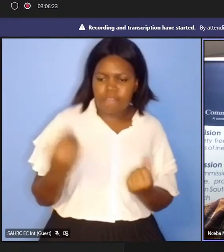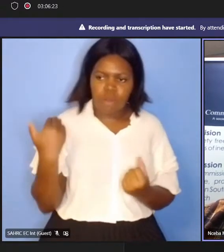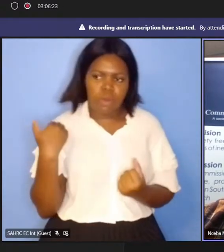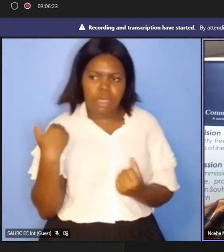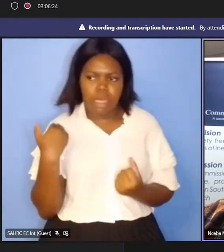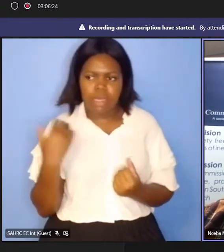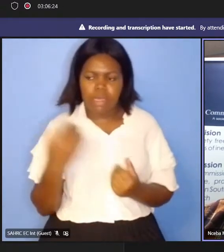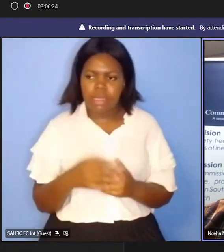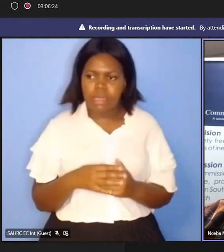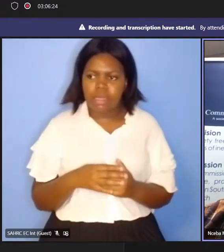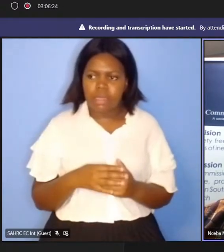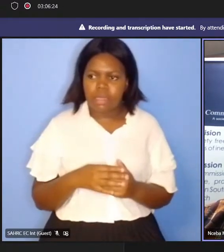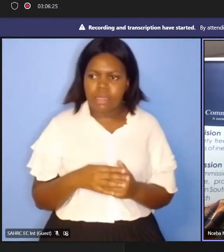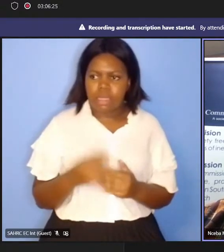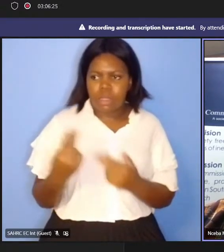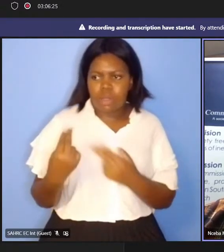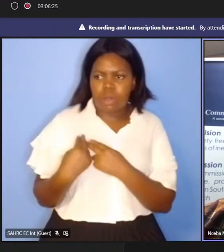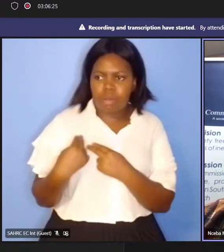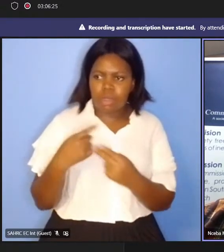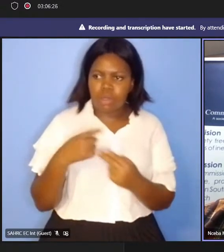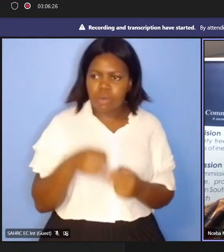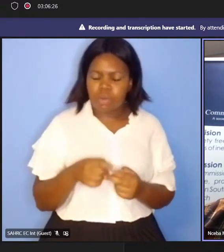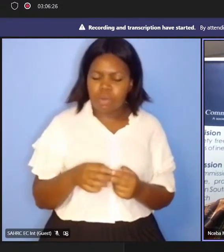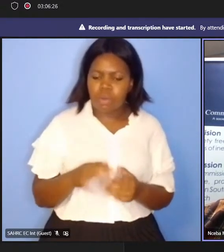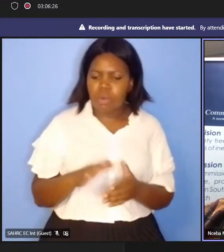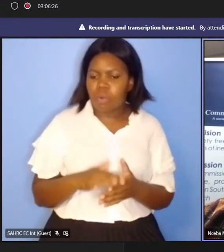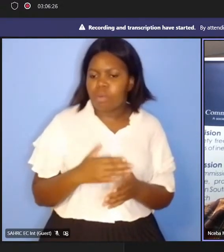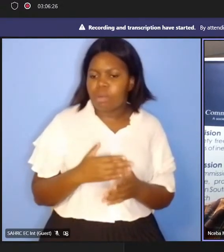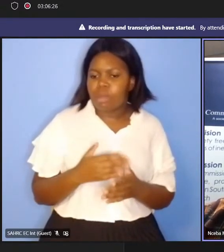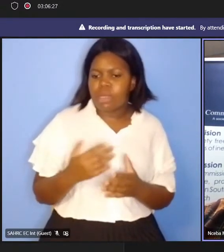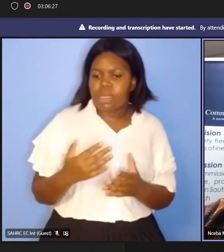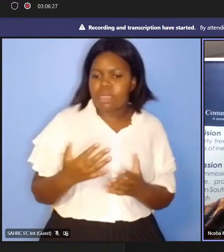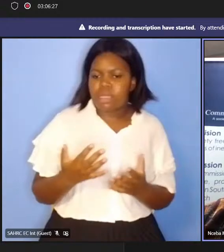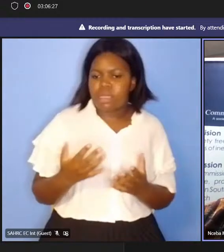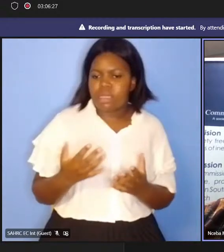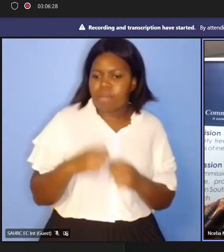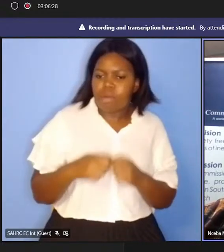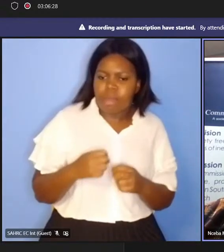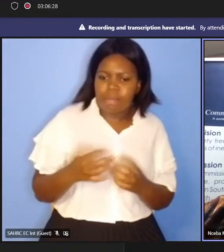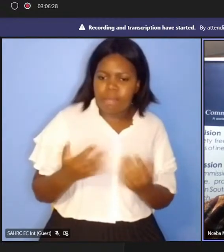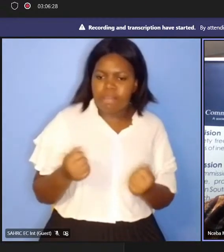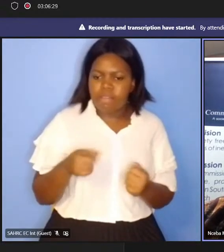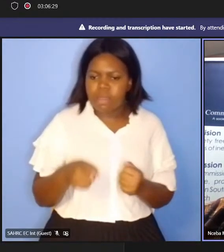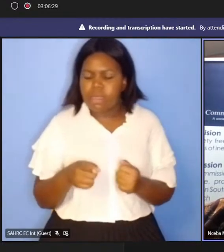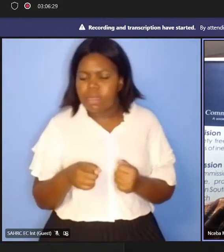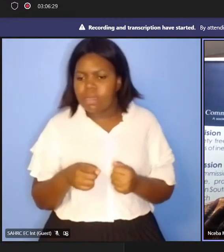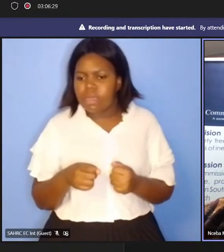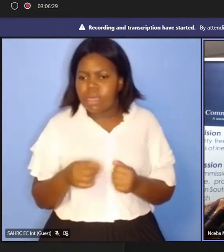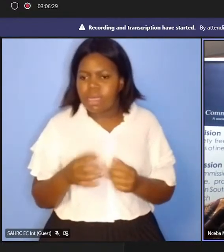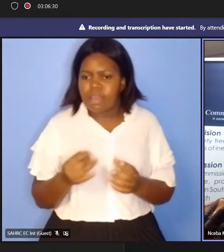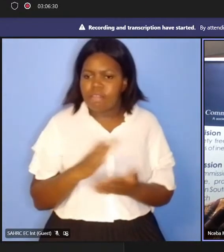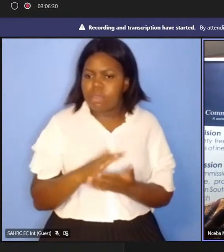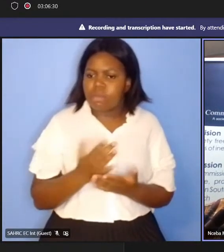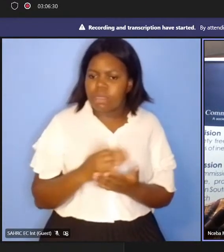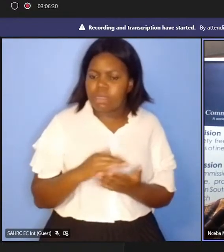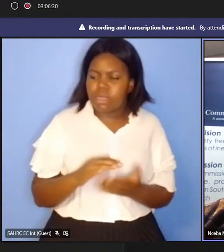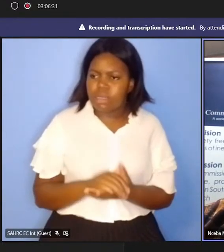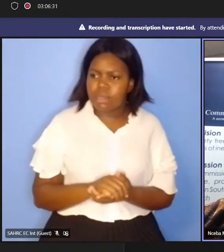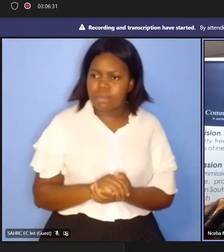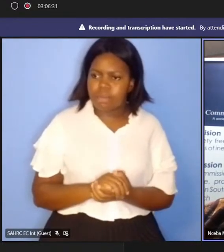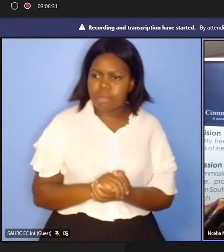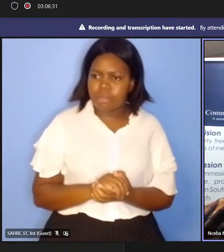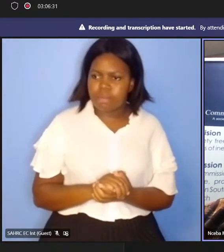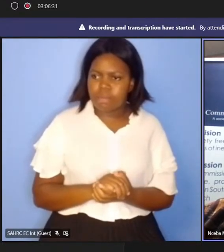their choice to have those. It should not be a matter of them being discriminated. So that is my view, Doc. I don't